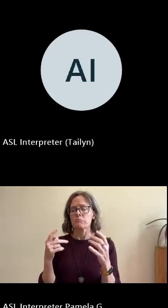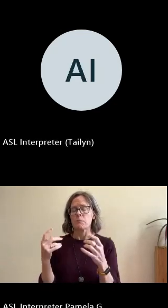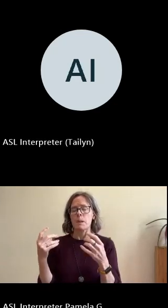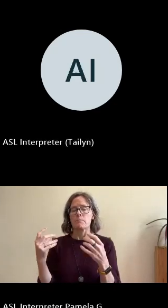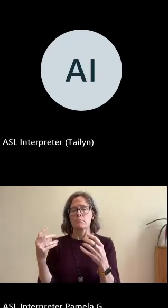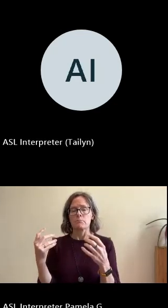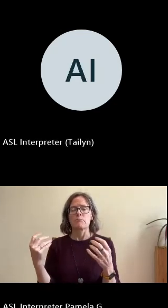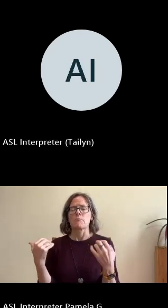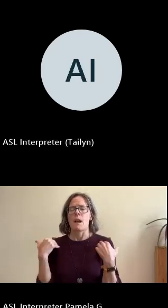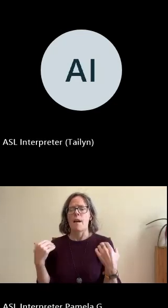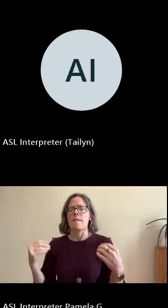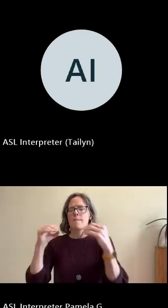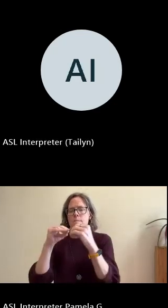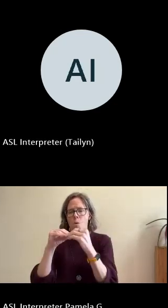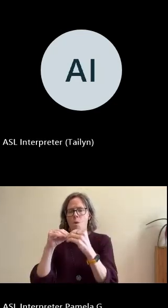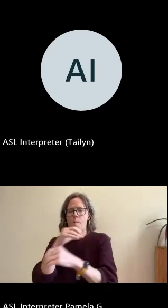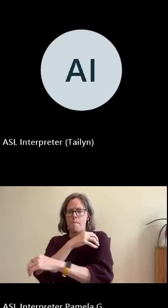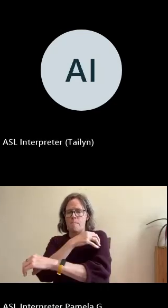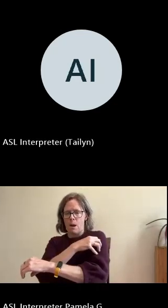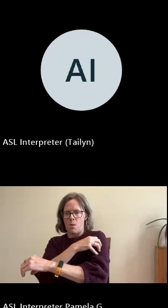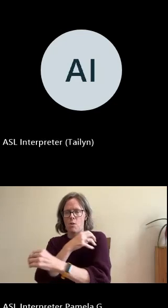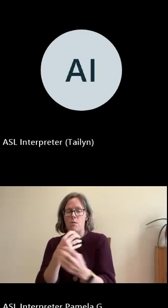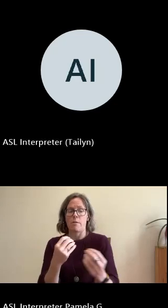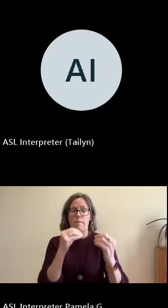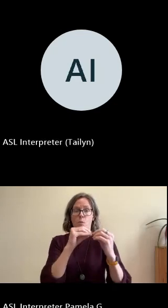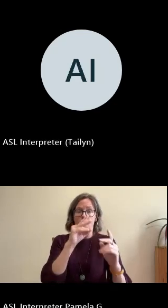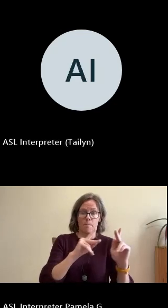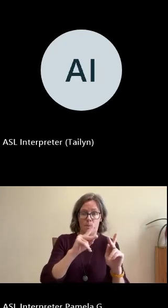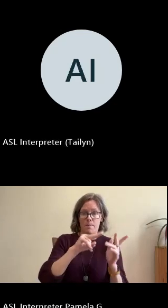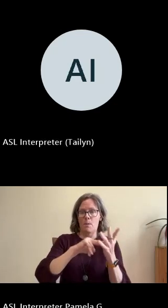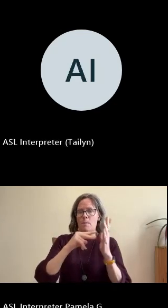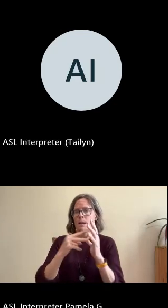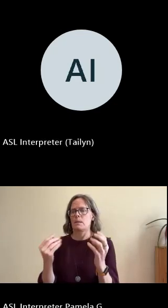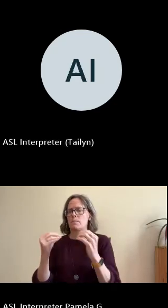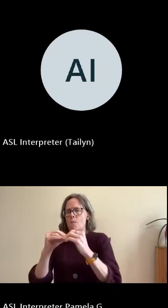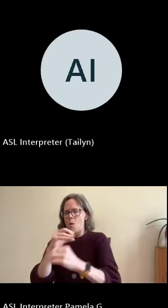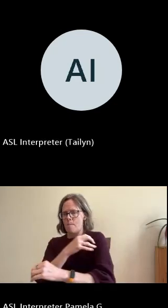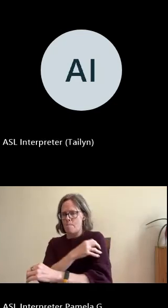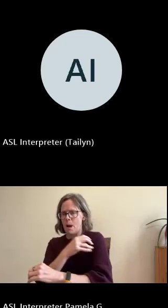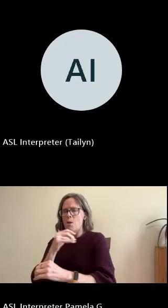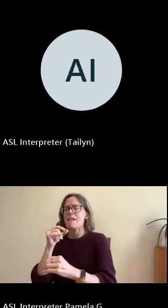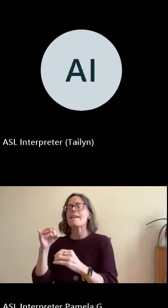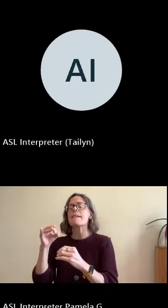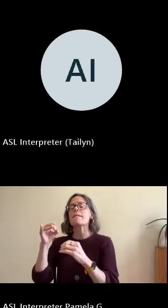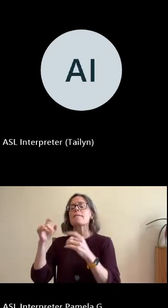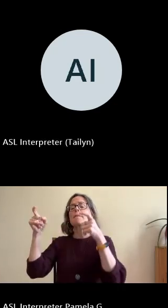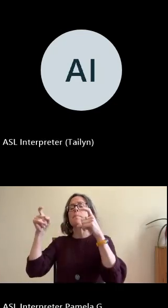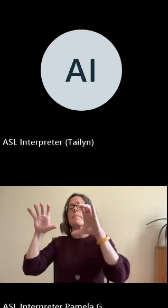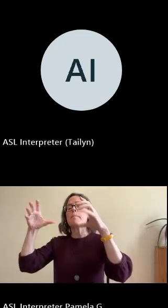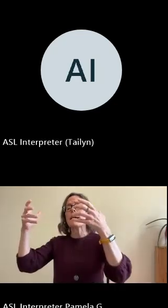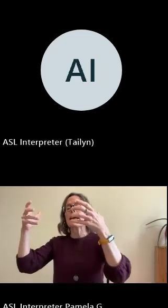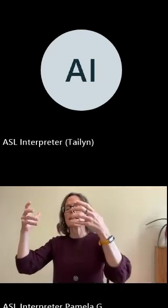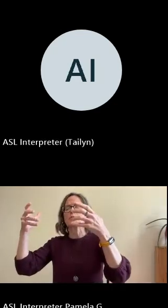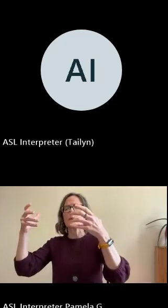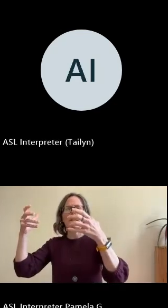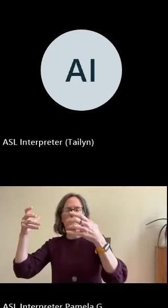power to negotiate fair contracts and stand up to management if they are going outside of their